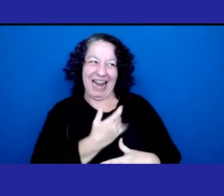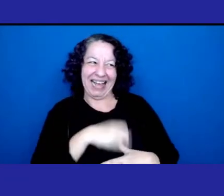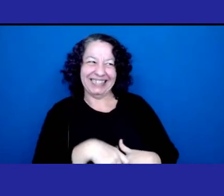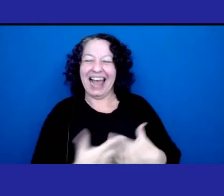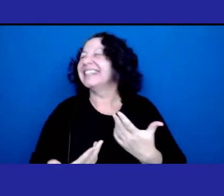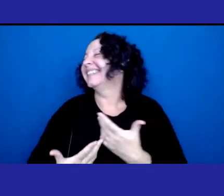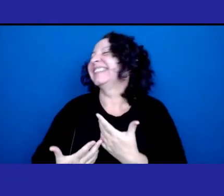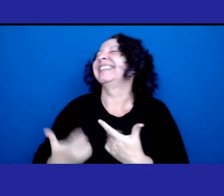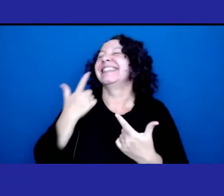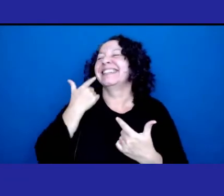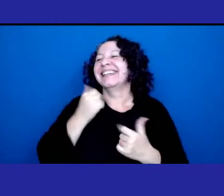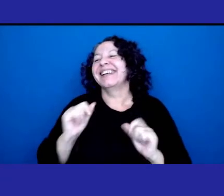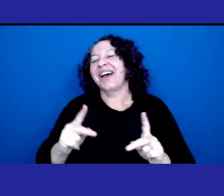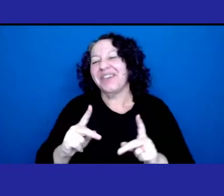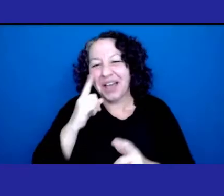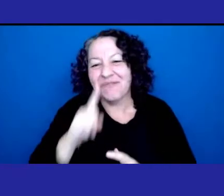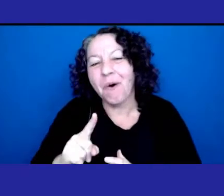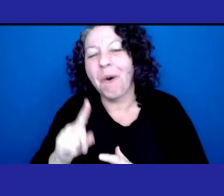for uninsured patients,